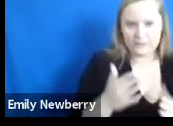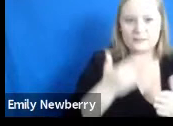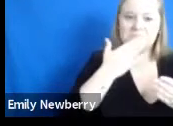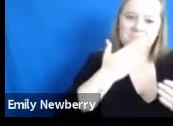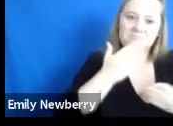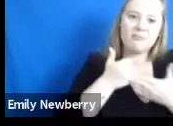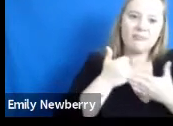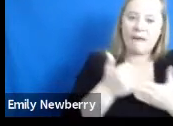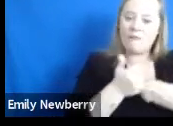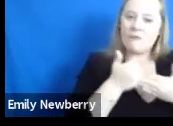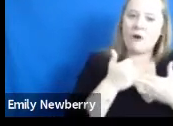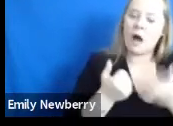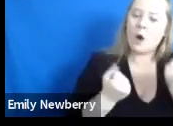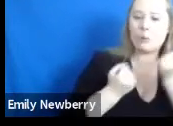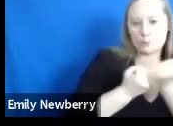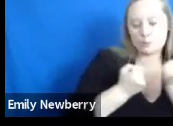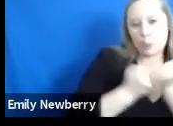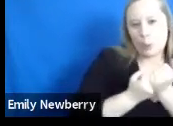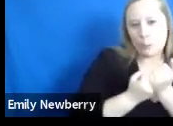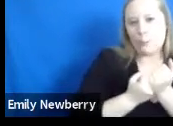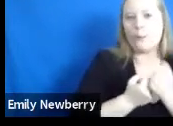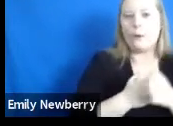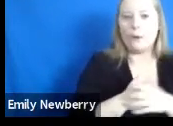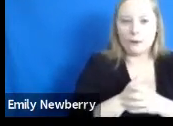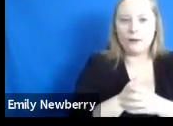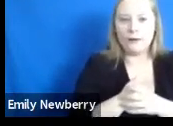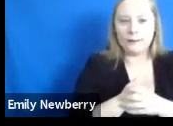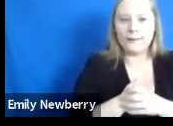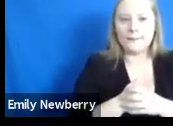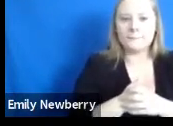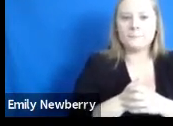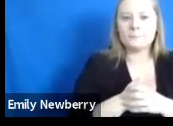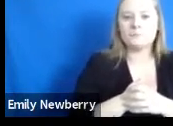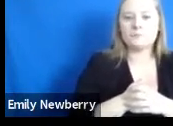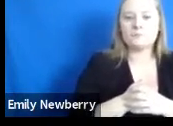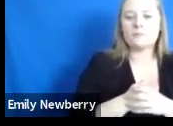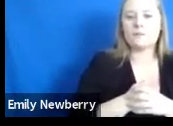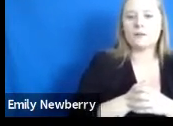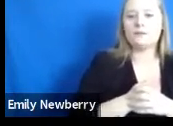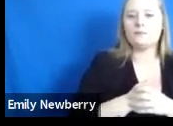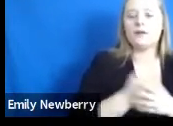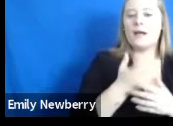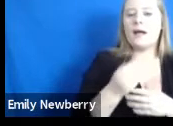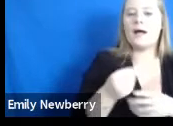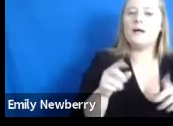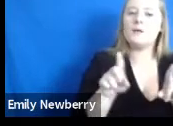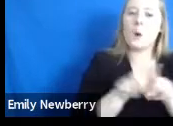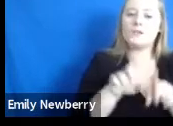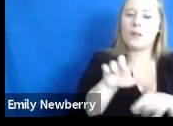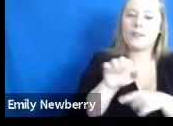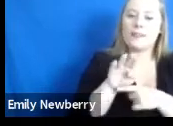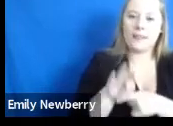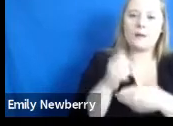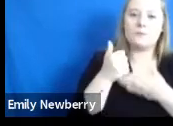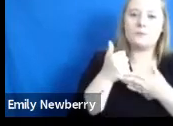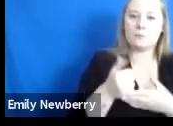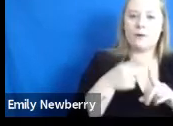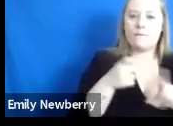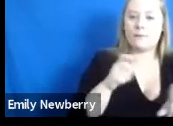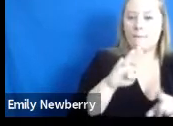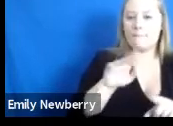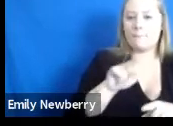Lombard, who has been supporting to guide through the research results, and the lab support from Barbara Hunter,